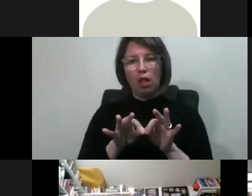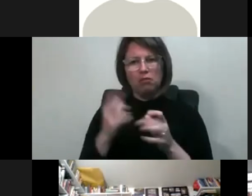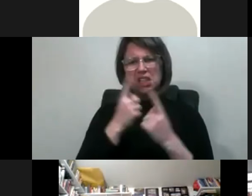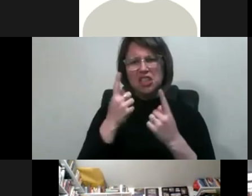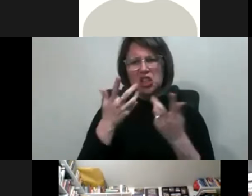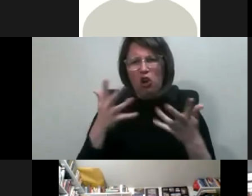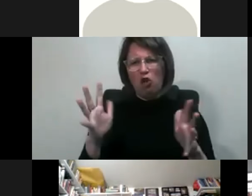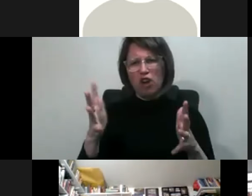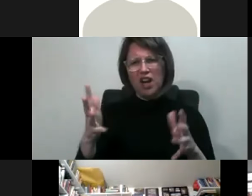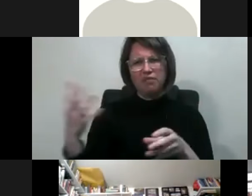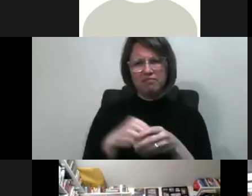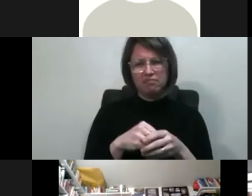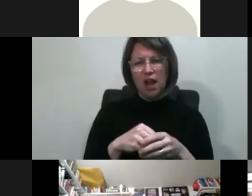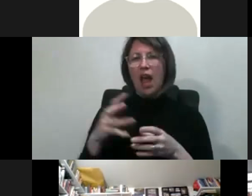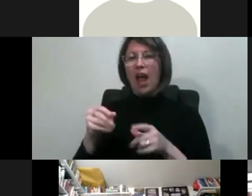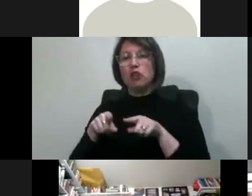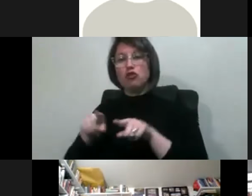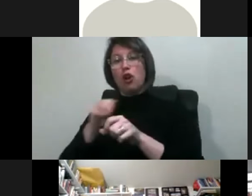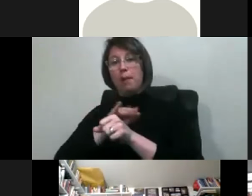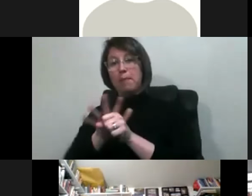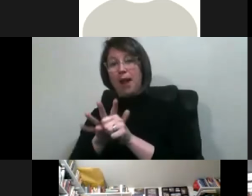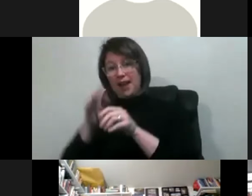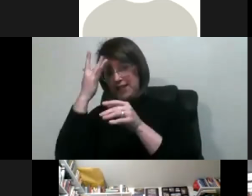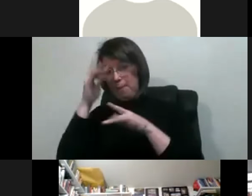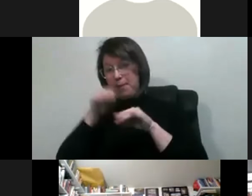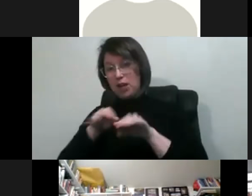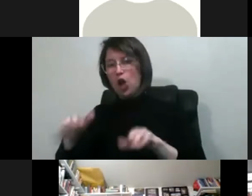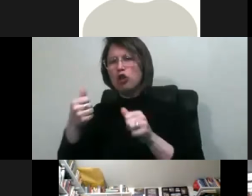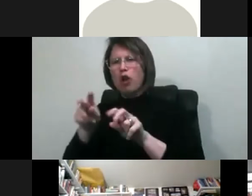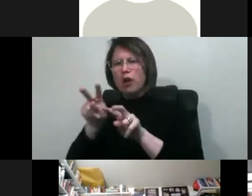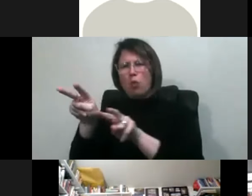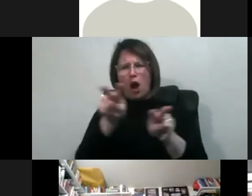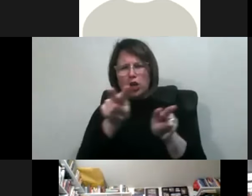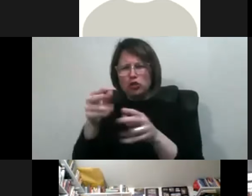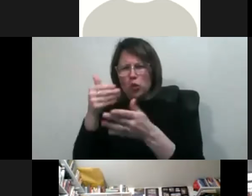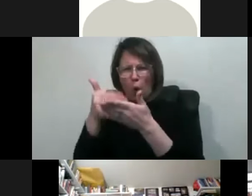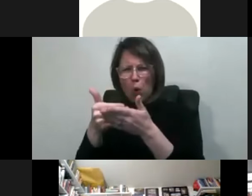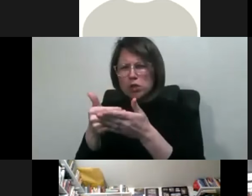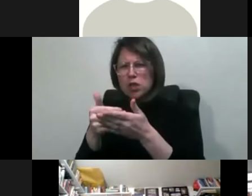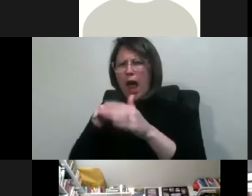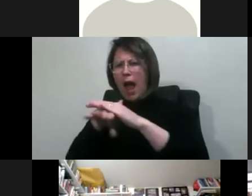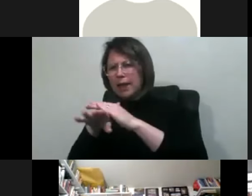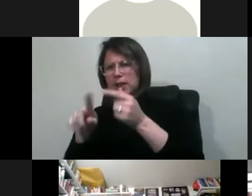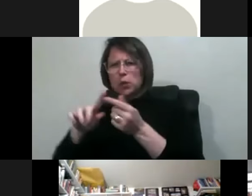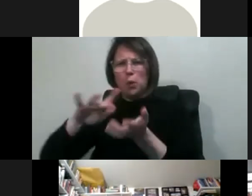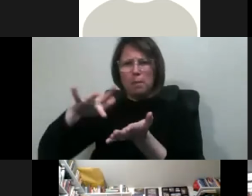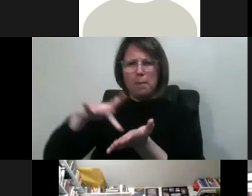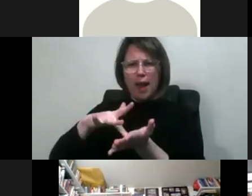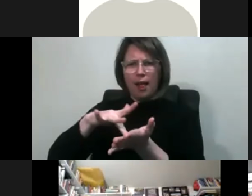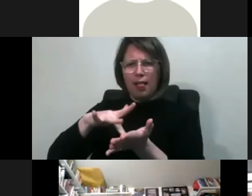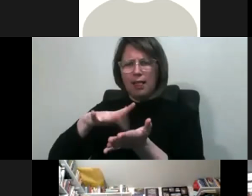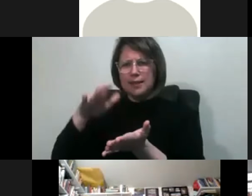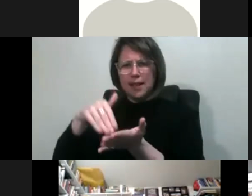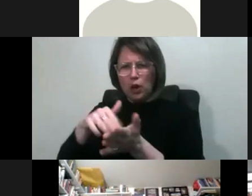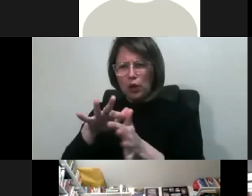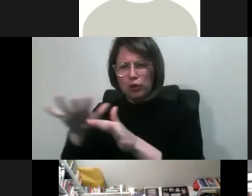pandemic, trying to keep a very close eye on access to medical centers, ensure that we were continuing to provide that. And so, for